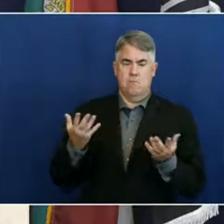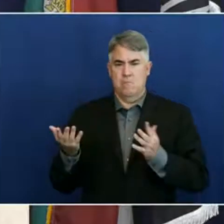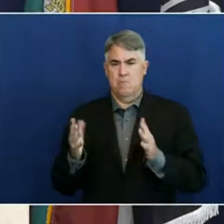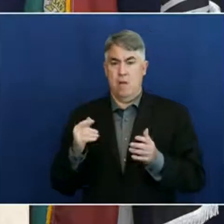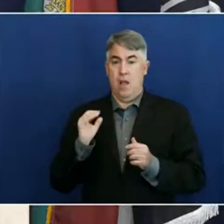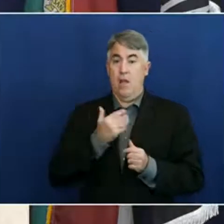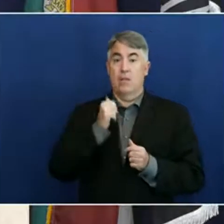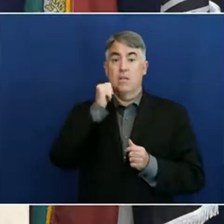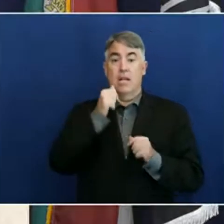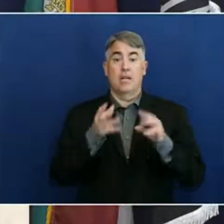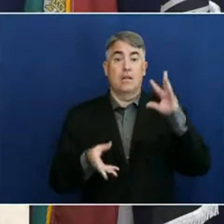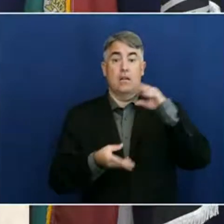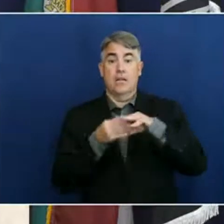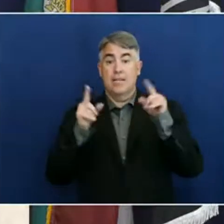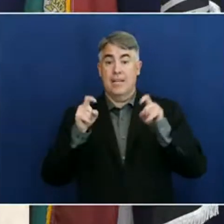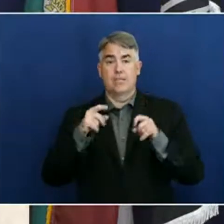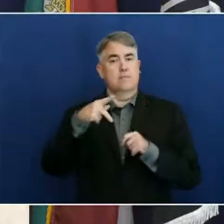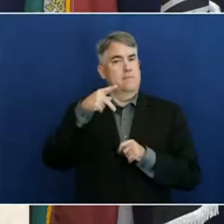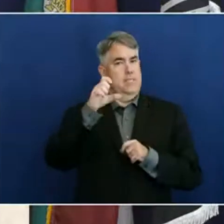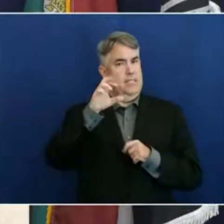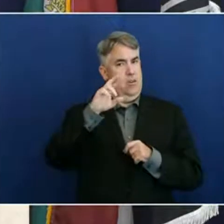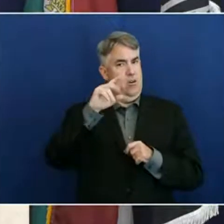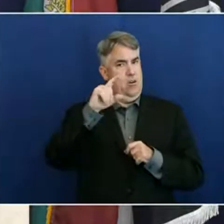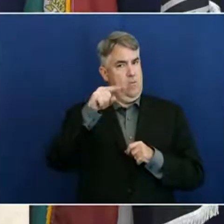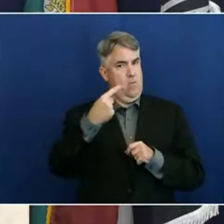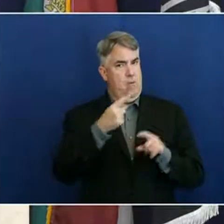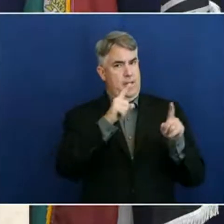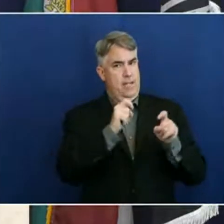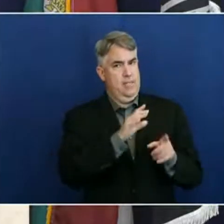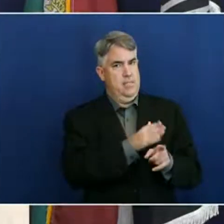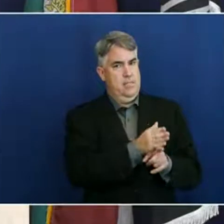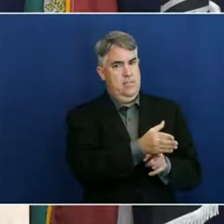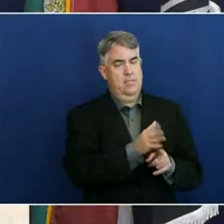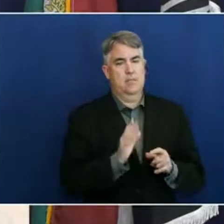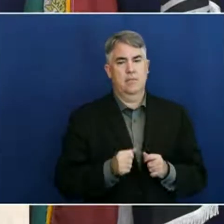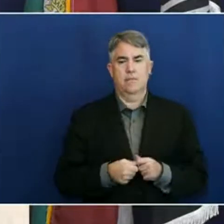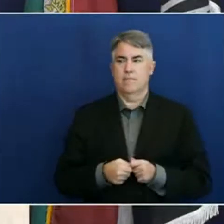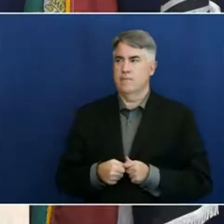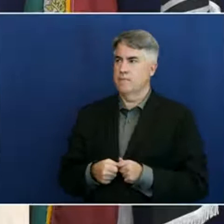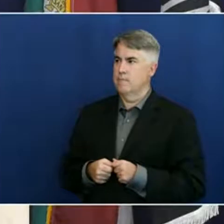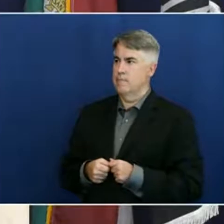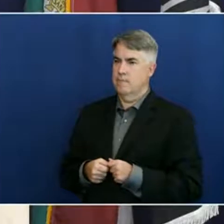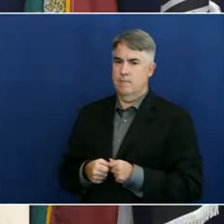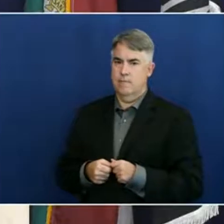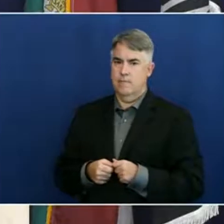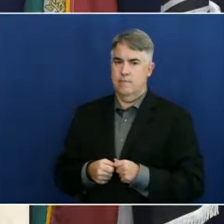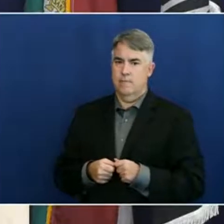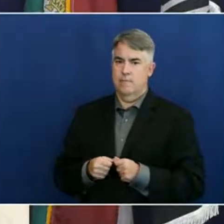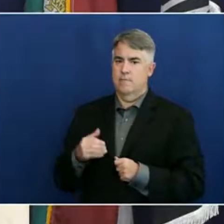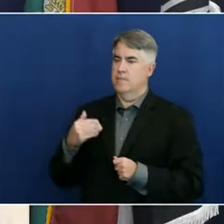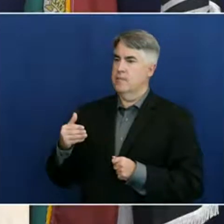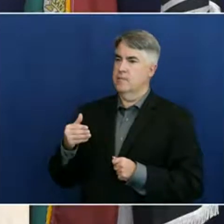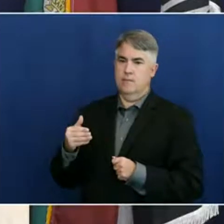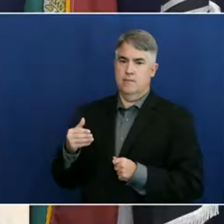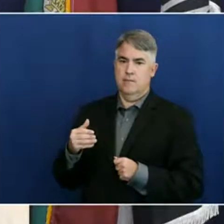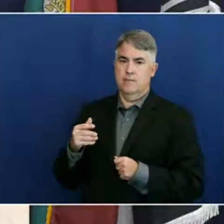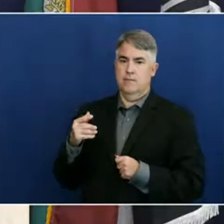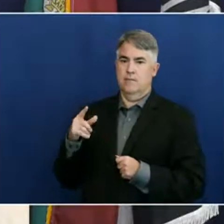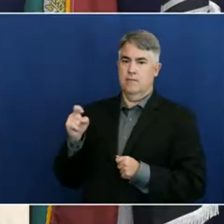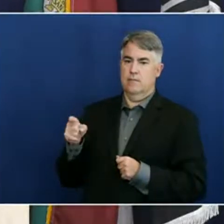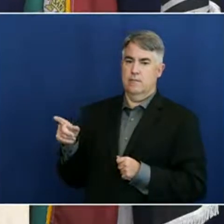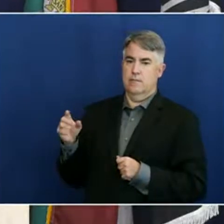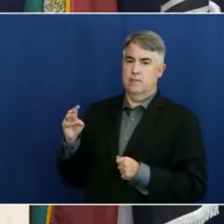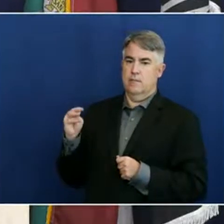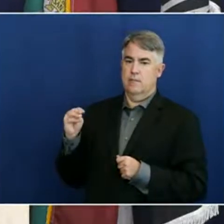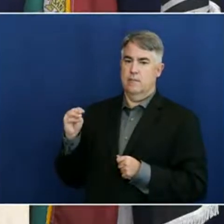include all PCR tests, but do not include antigen tests. This next text question is from Madison Sinclair with